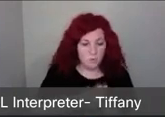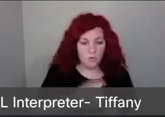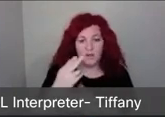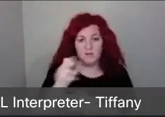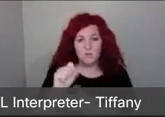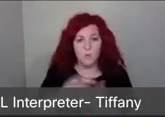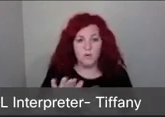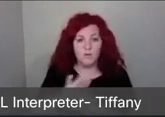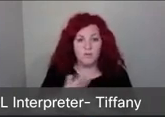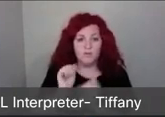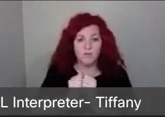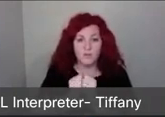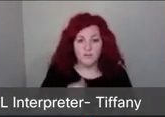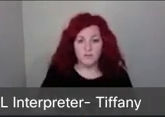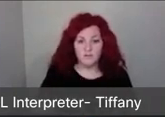with me.